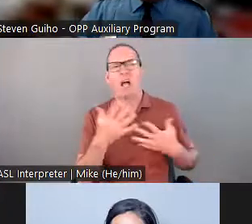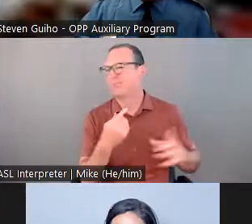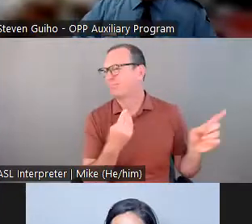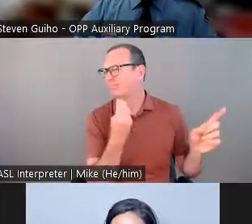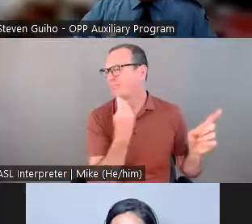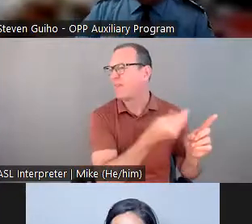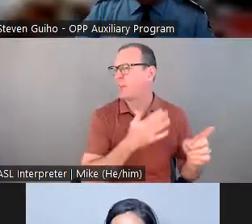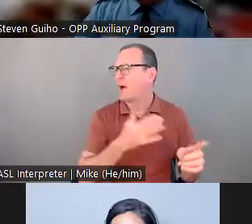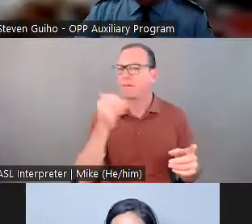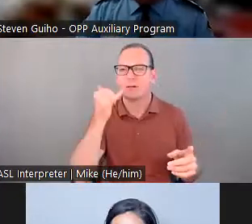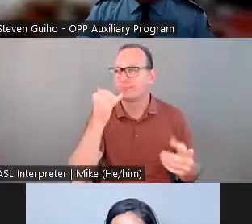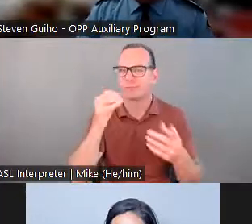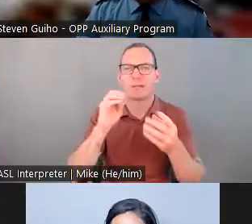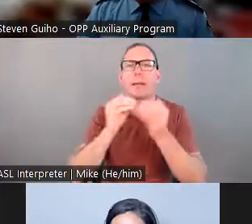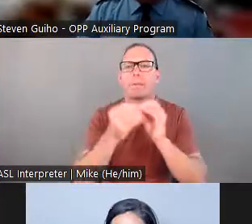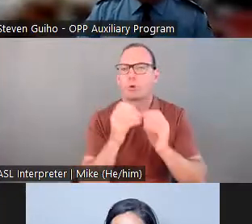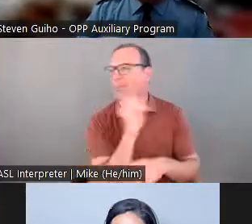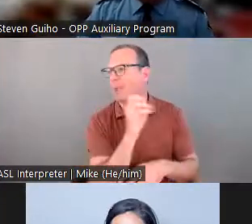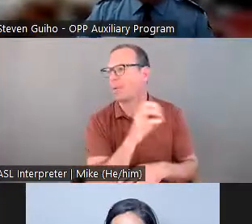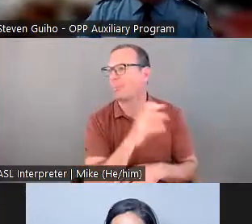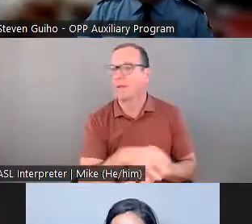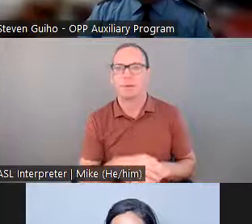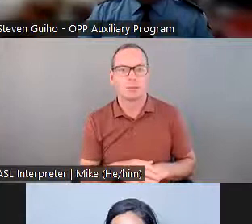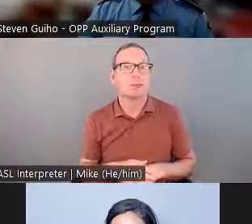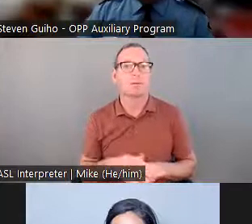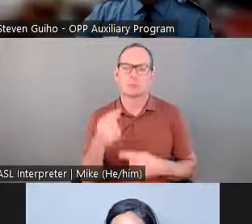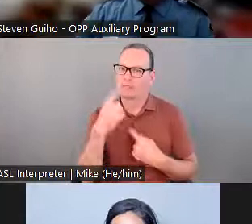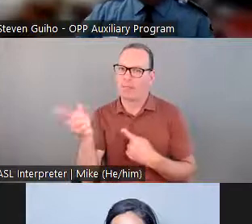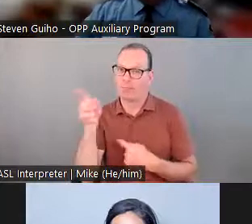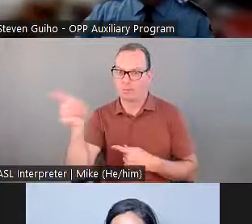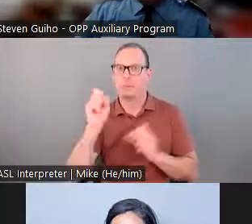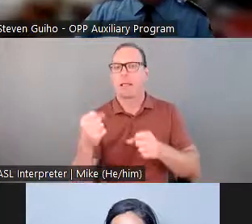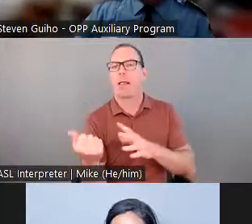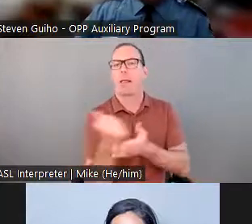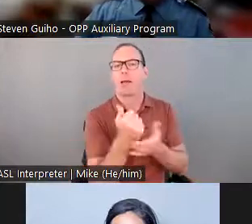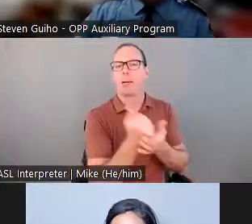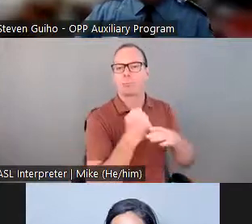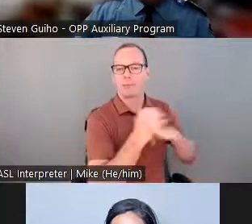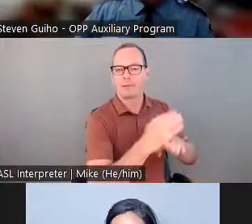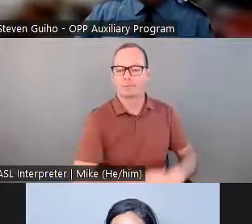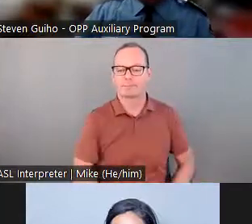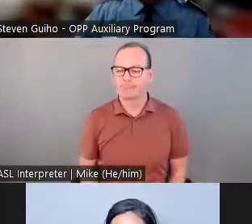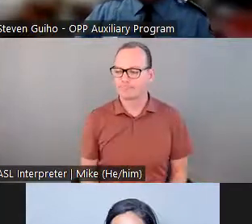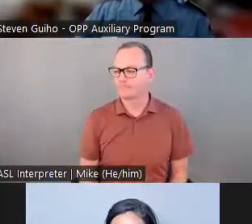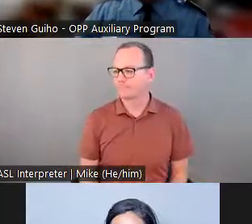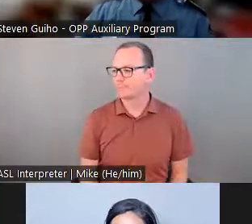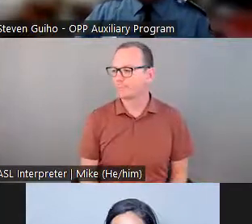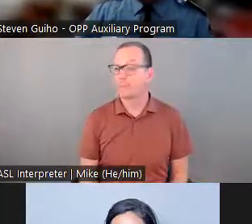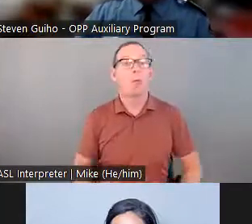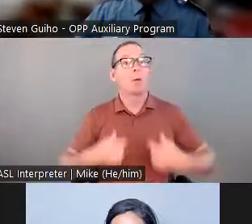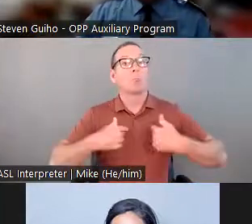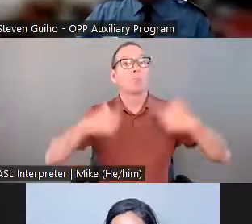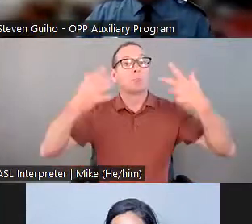That is the extent of the presentation today for my end. I just want to, I guess I'll open it up